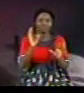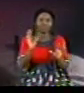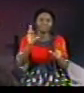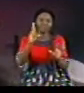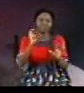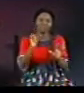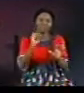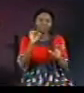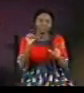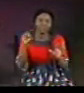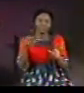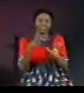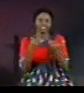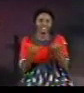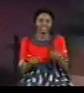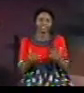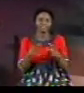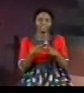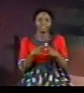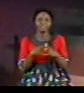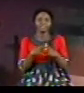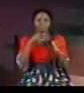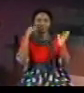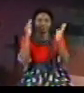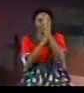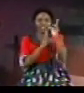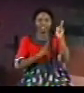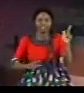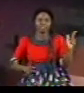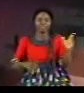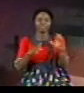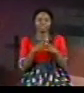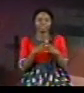Fresh. Full redemption.